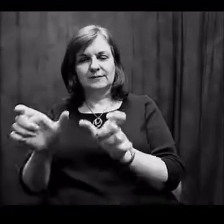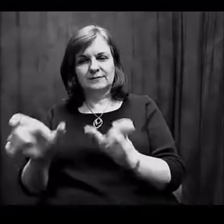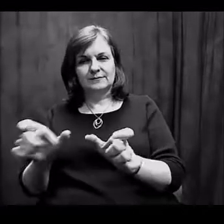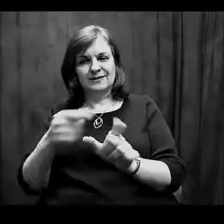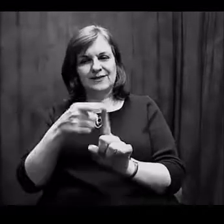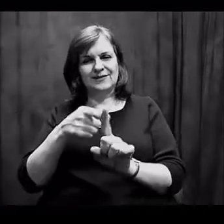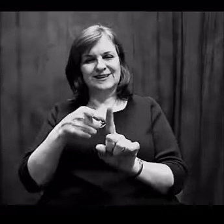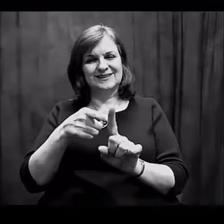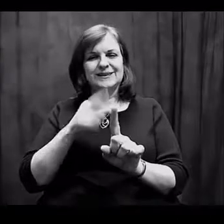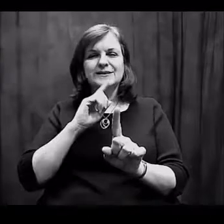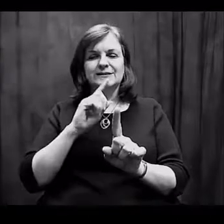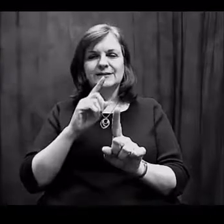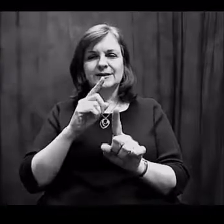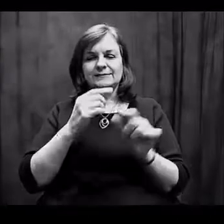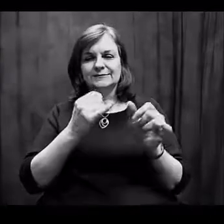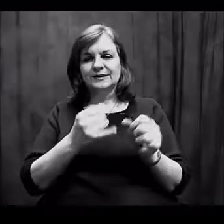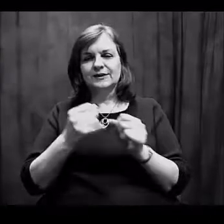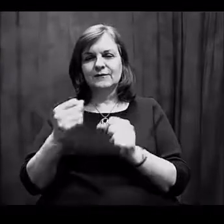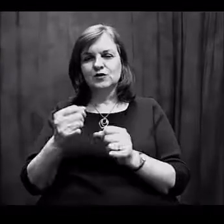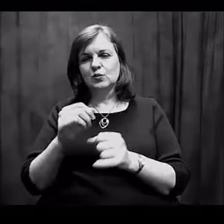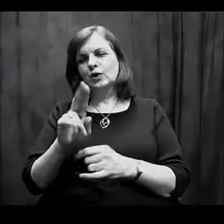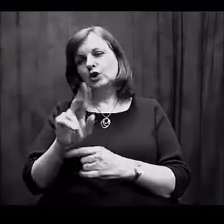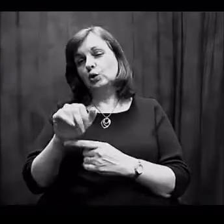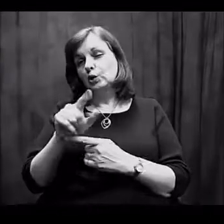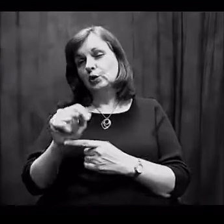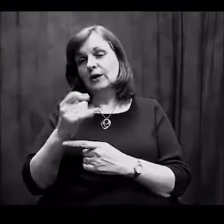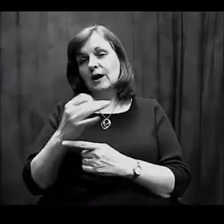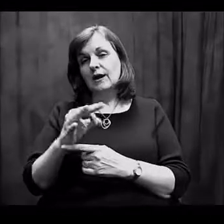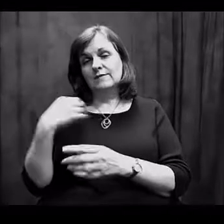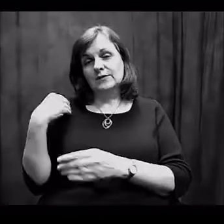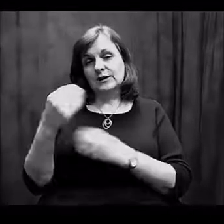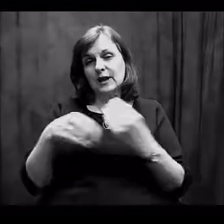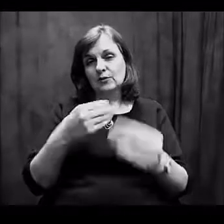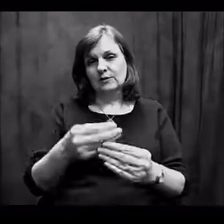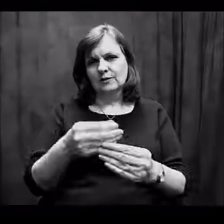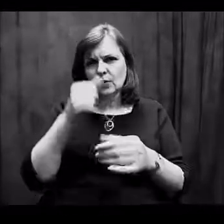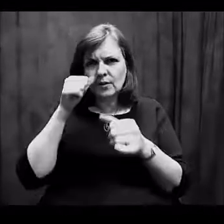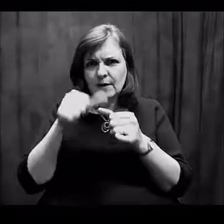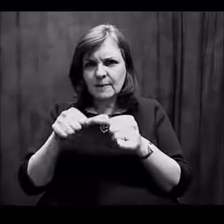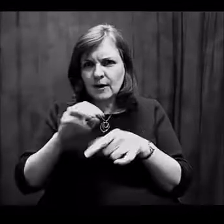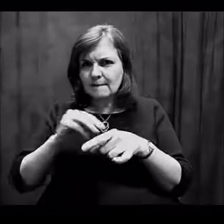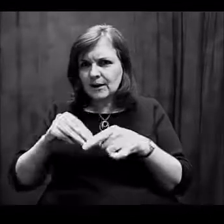of individual units of inheritance, okay?